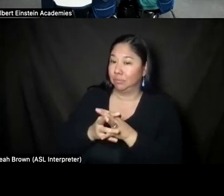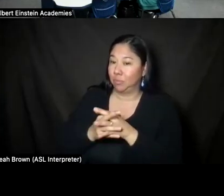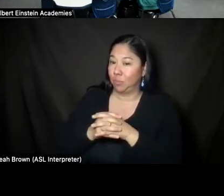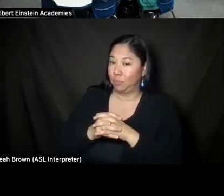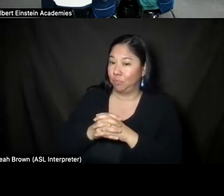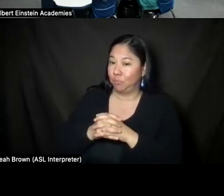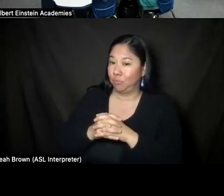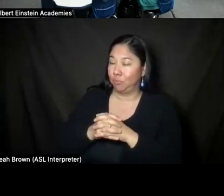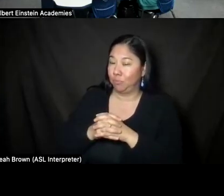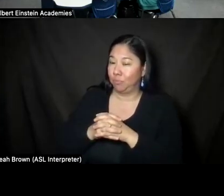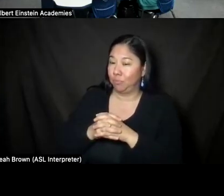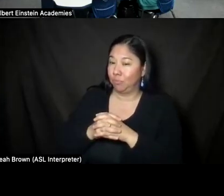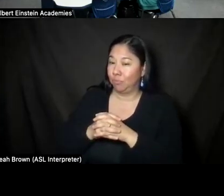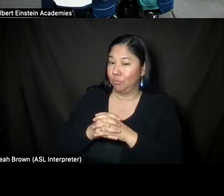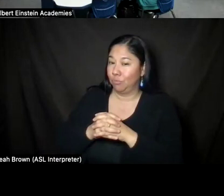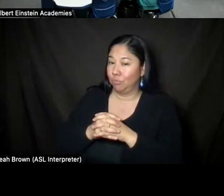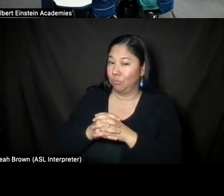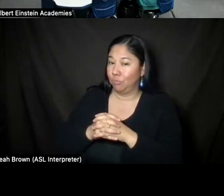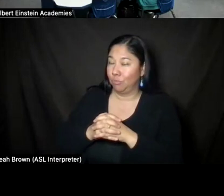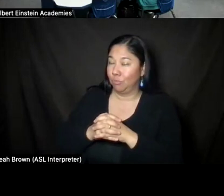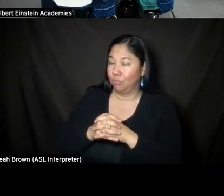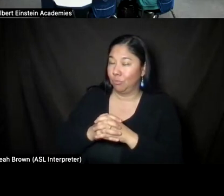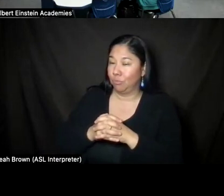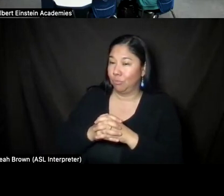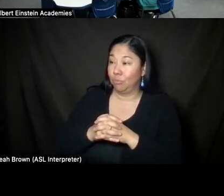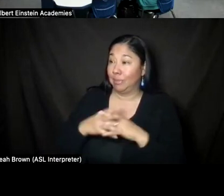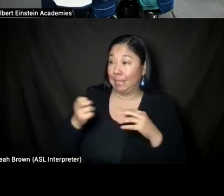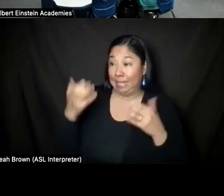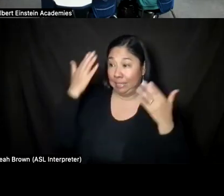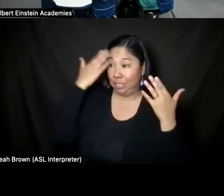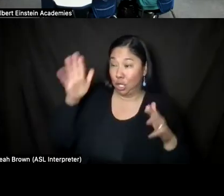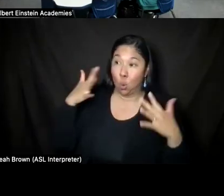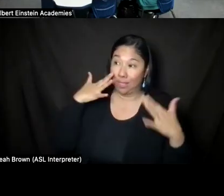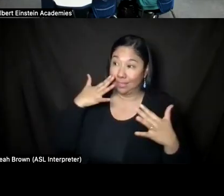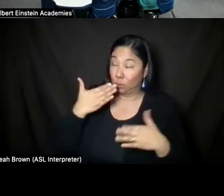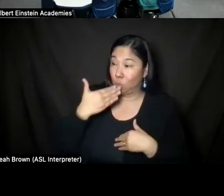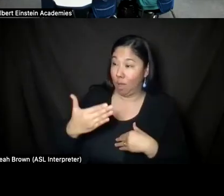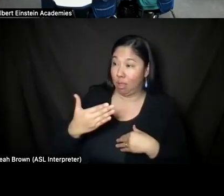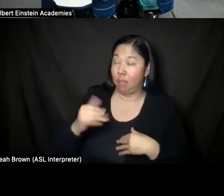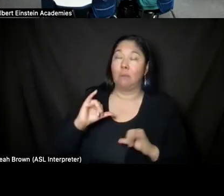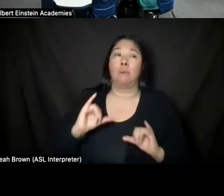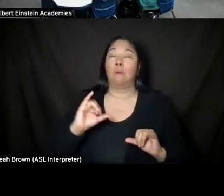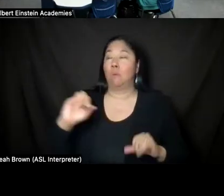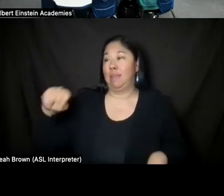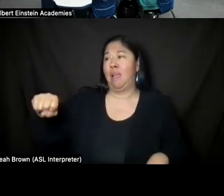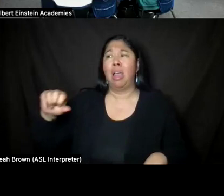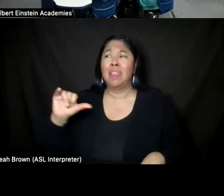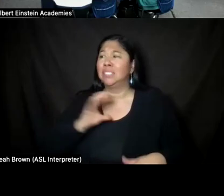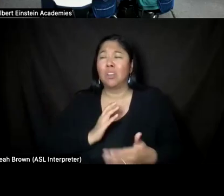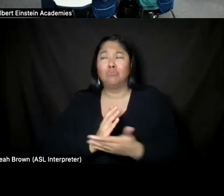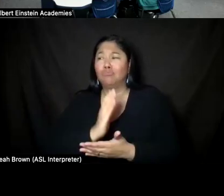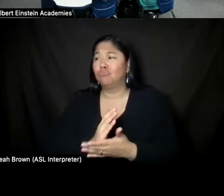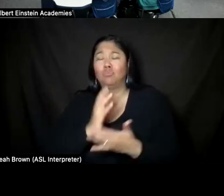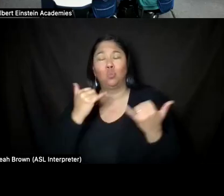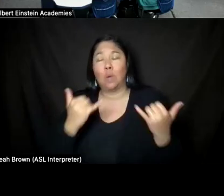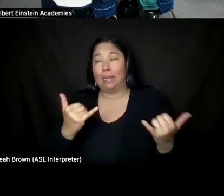las vocales. Todavía no se sabe mucho. So he doesn't know the sounds very well. Yeah. And that's okay right now too. I mean, that's